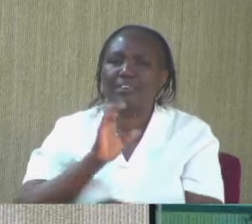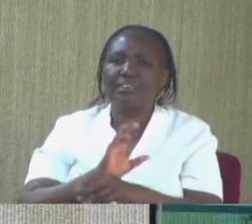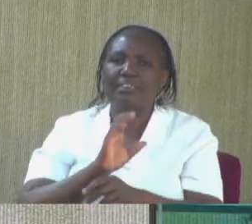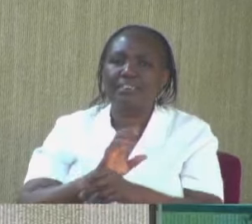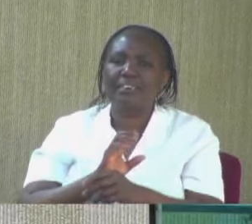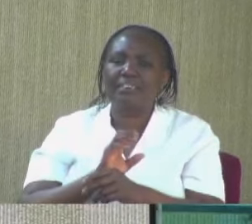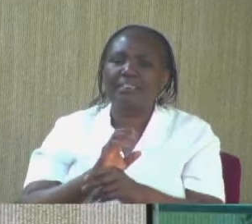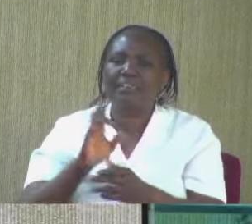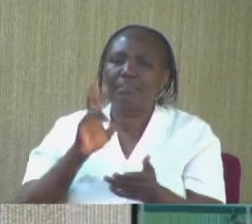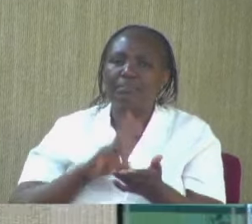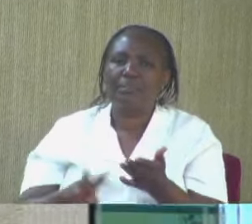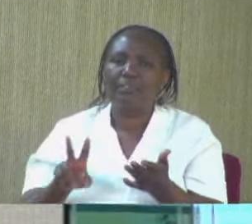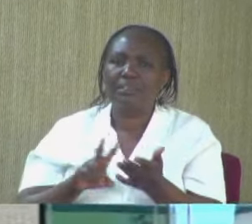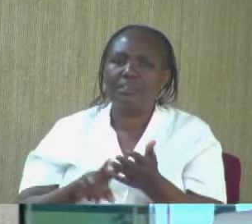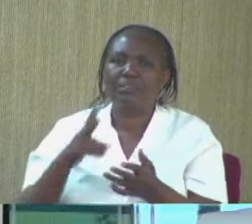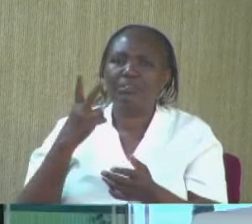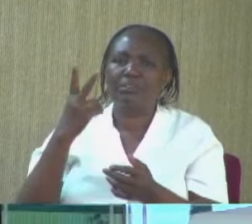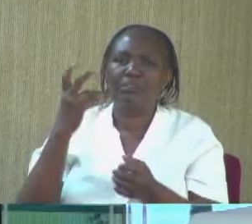Why?